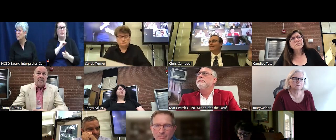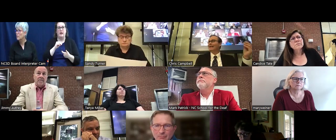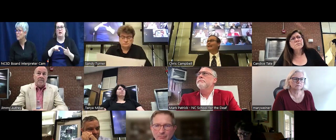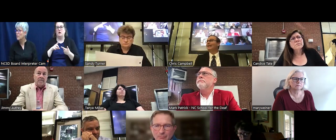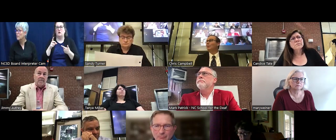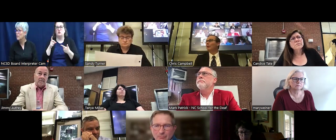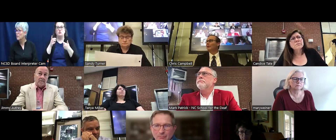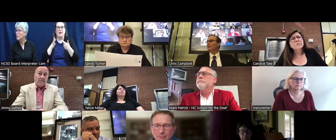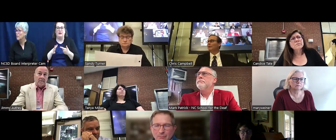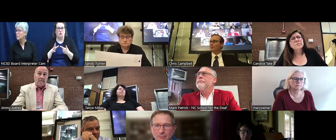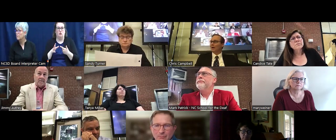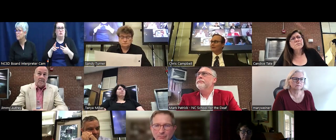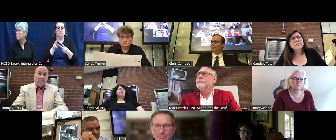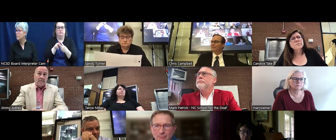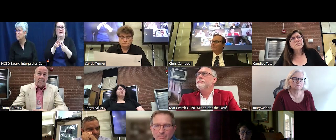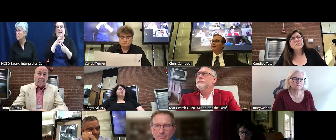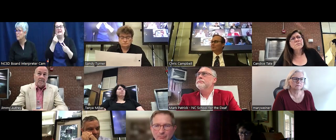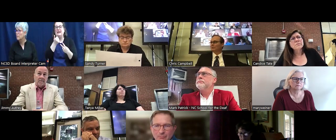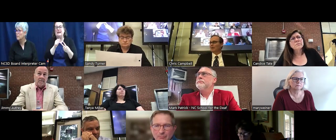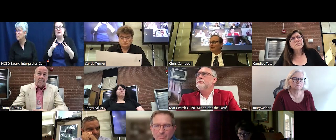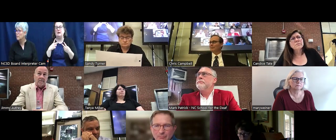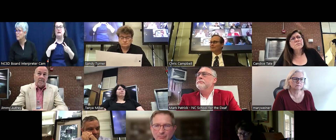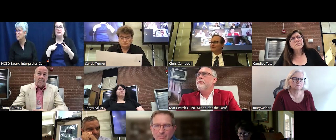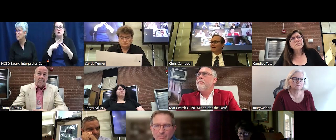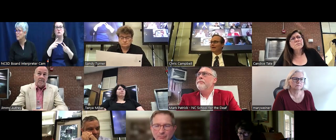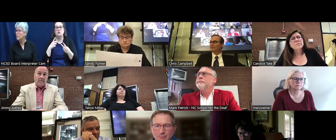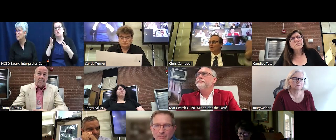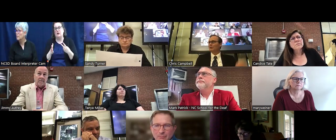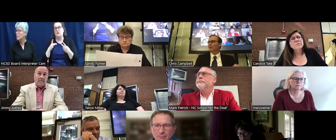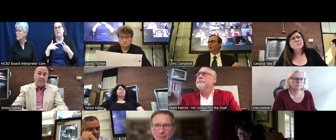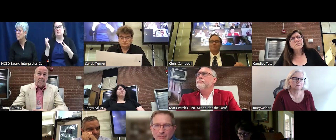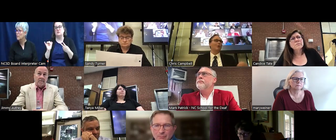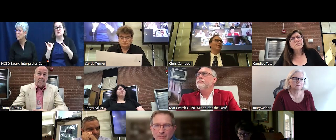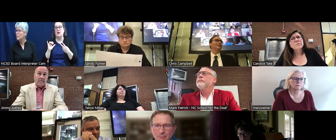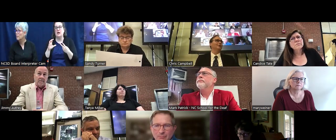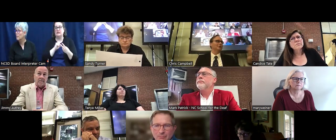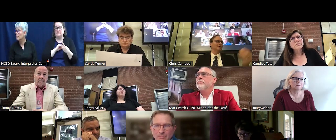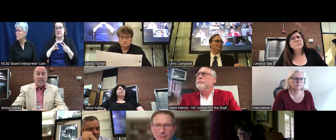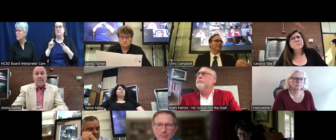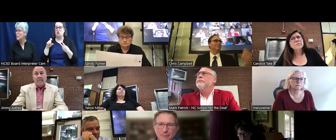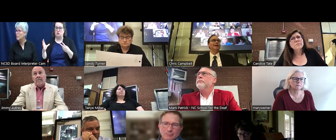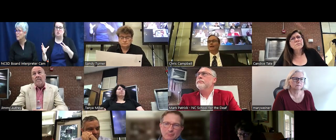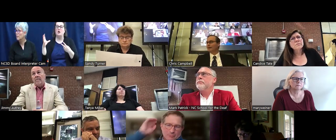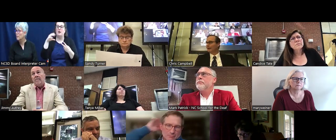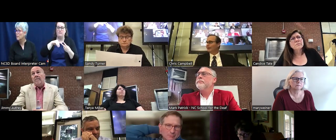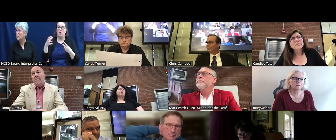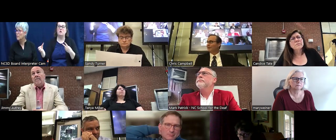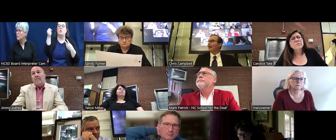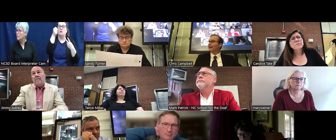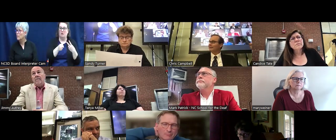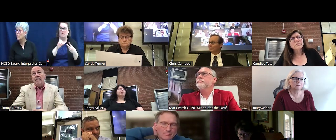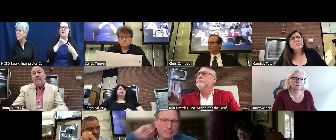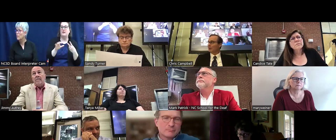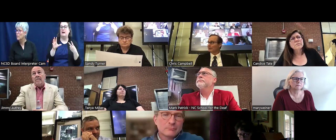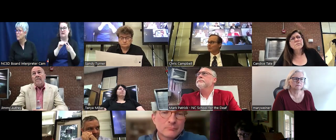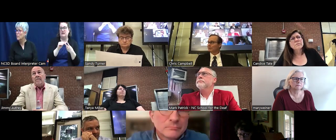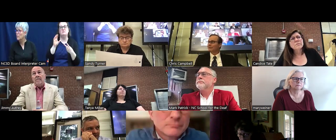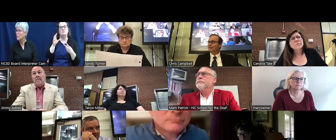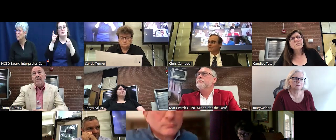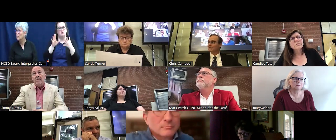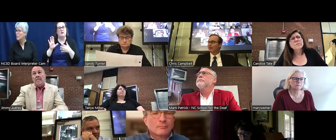And anyone that the director feels like from the staff should also be part of it or should come to the meeting, that is the